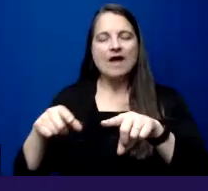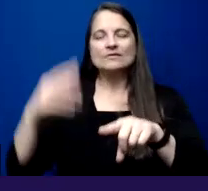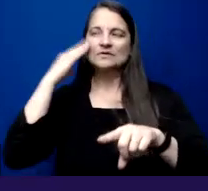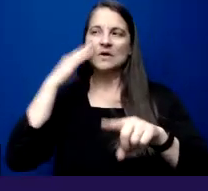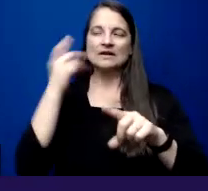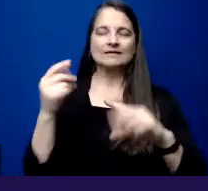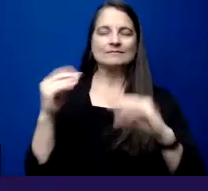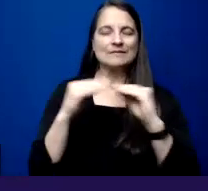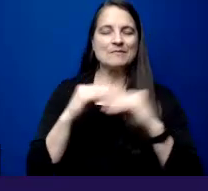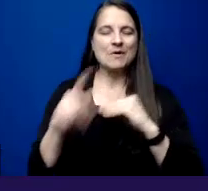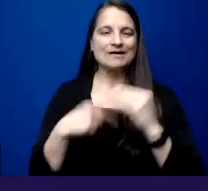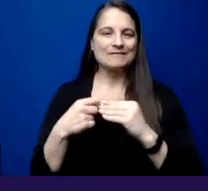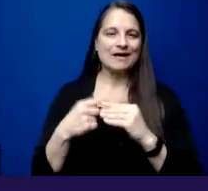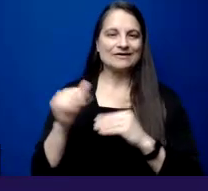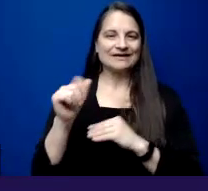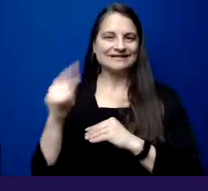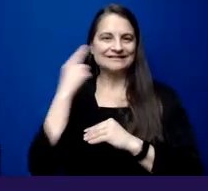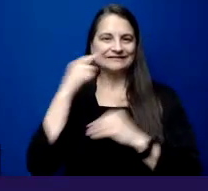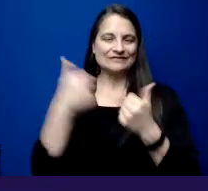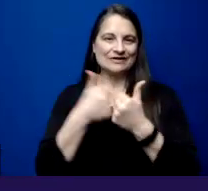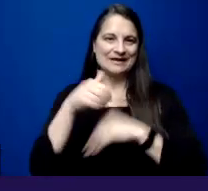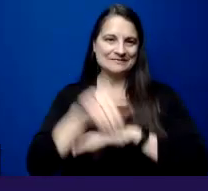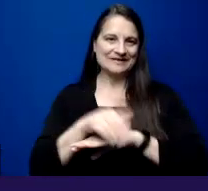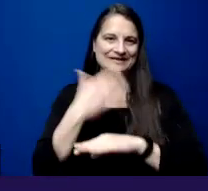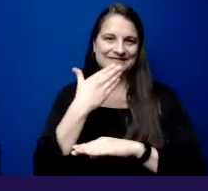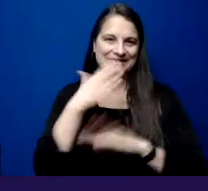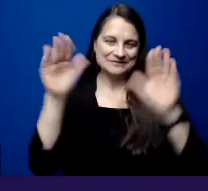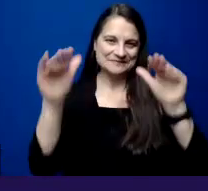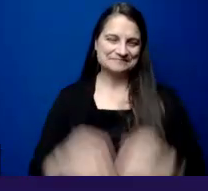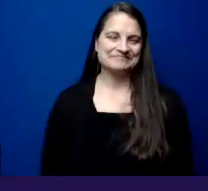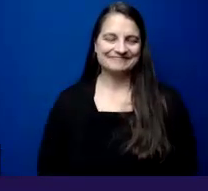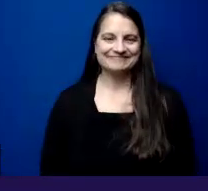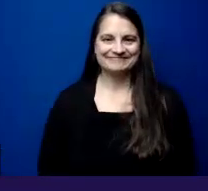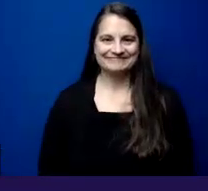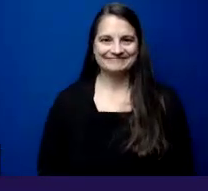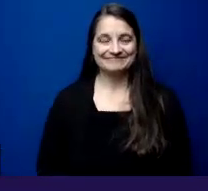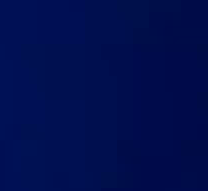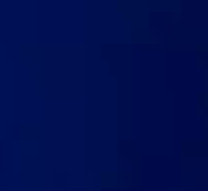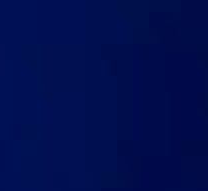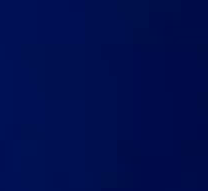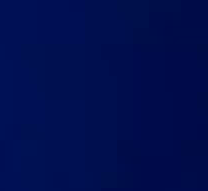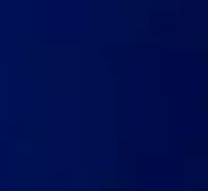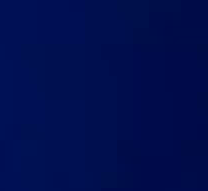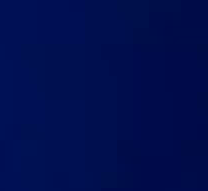Night after today's presentation. Thank you so much. Thank you, everyone.